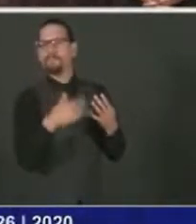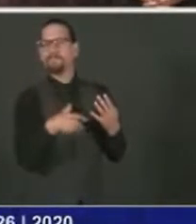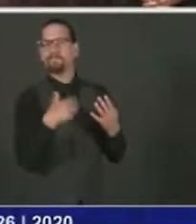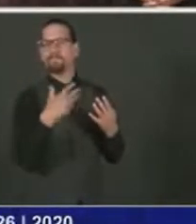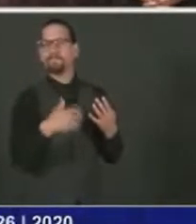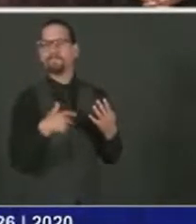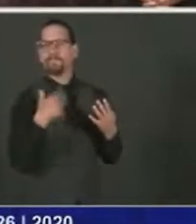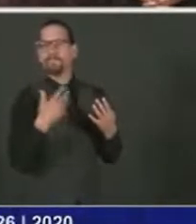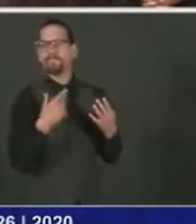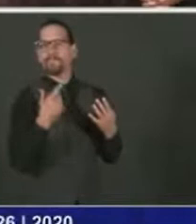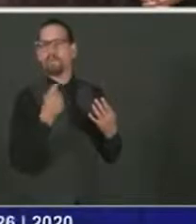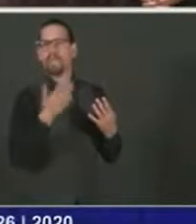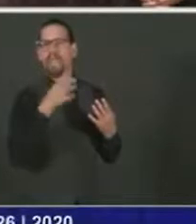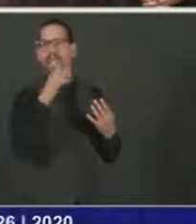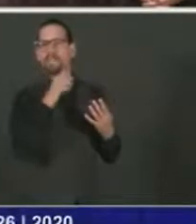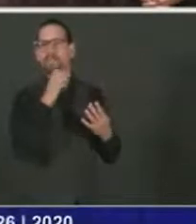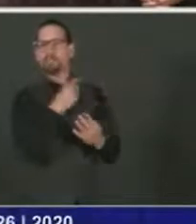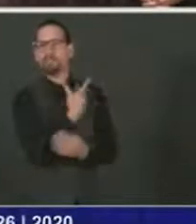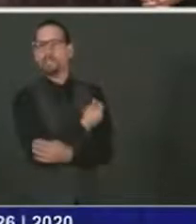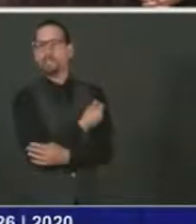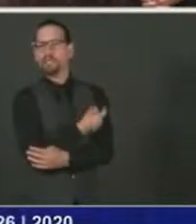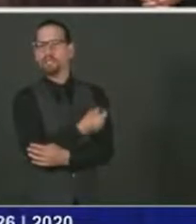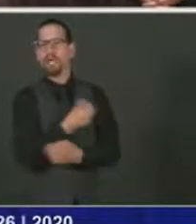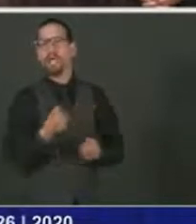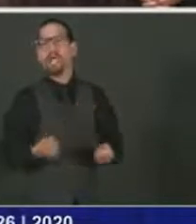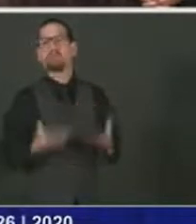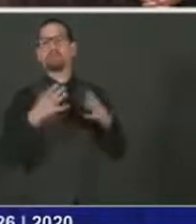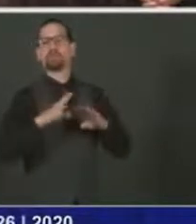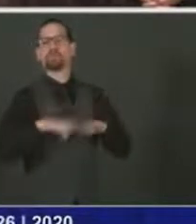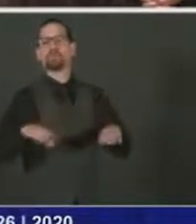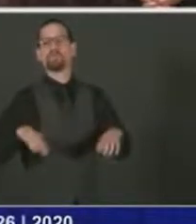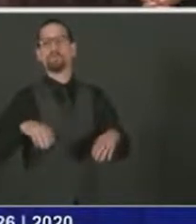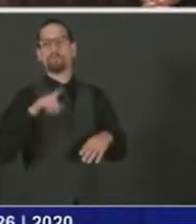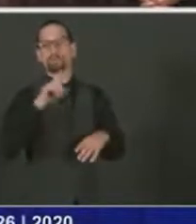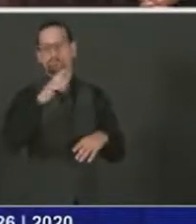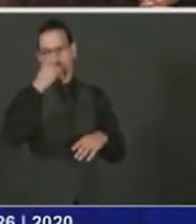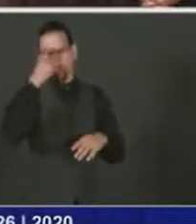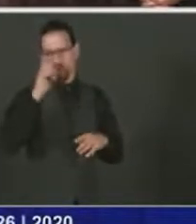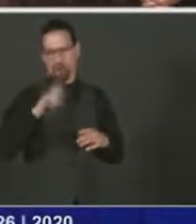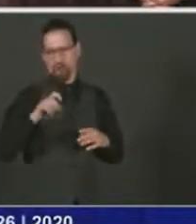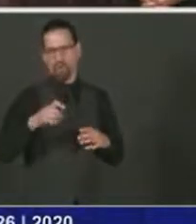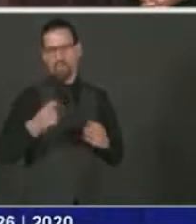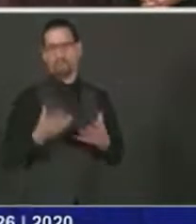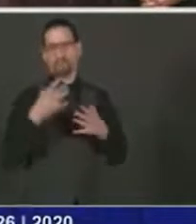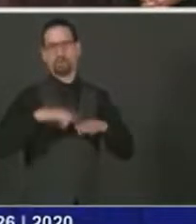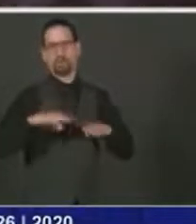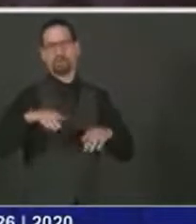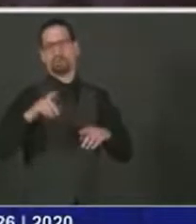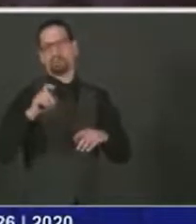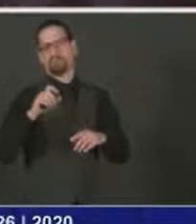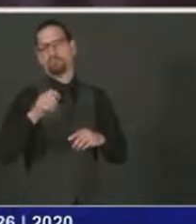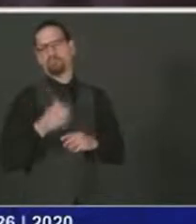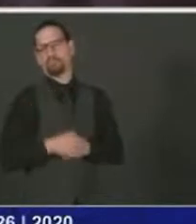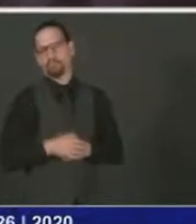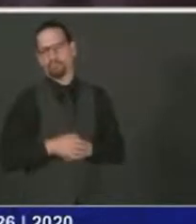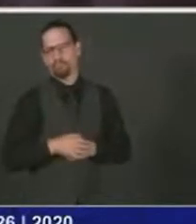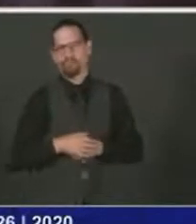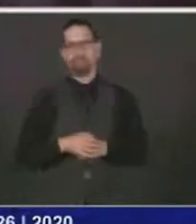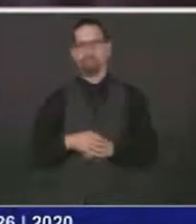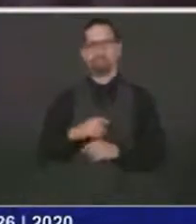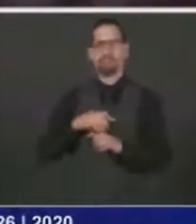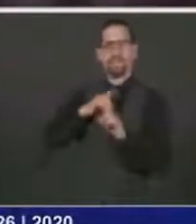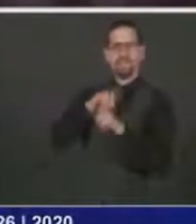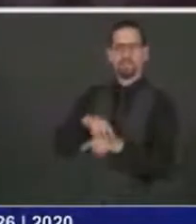need of immunization? How many children do you anticipate are going to need these shots? Well, as the governor shared, we have